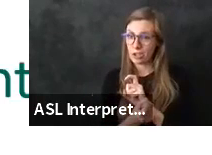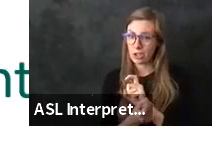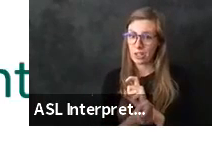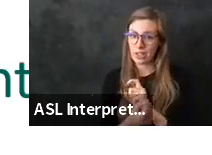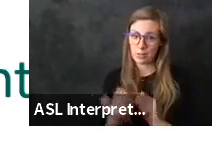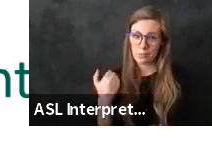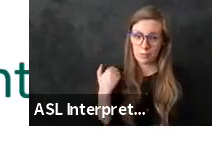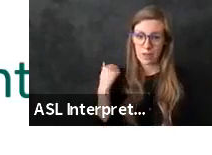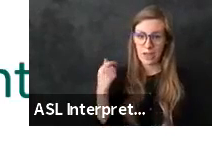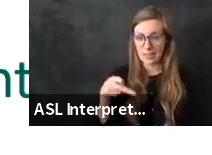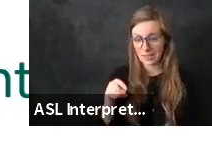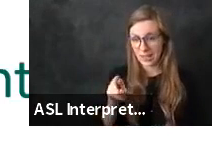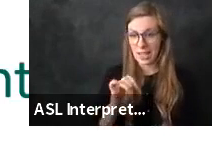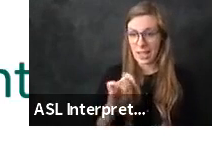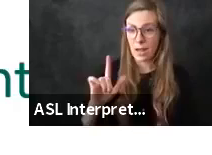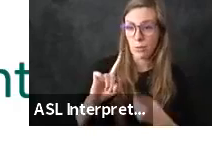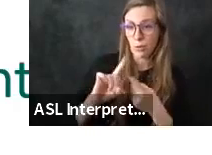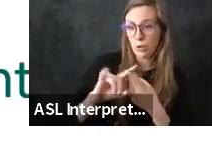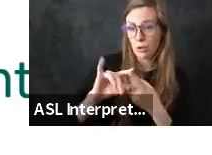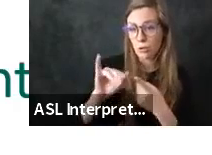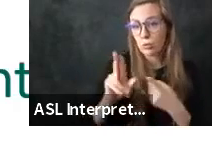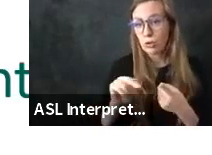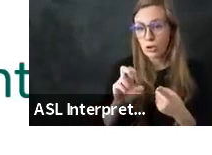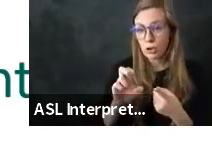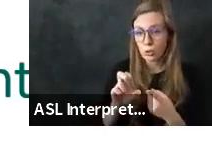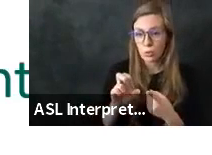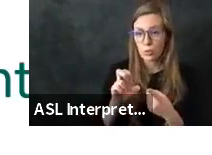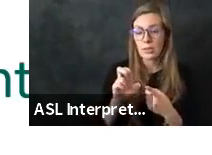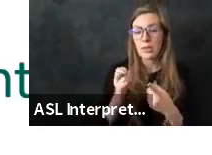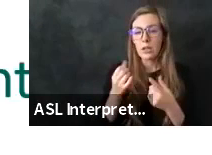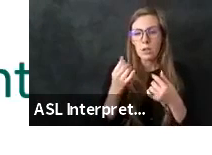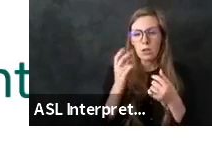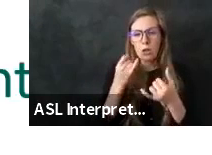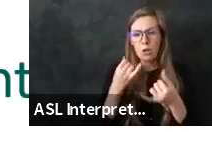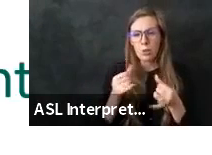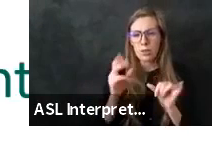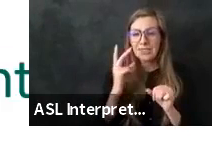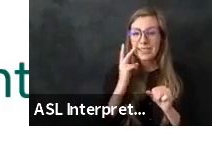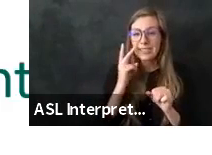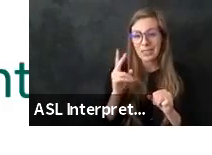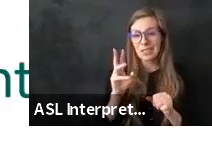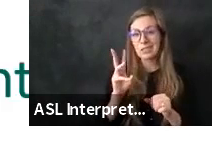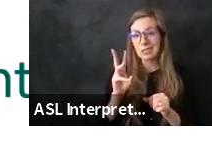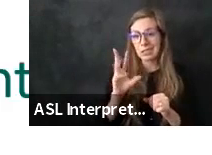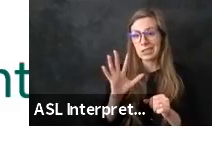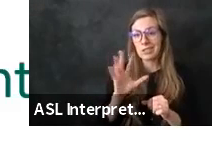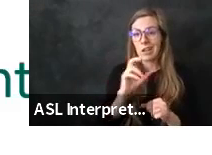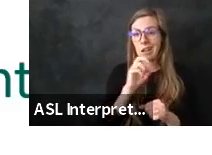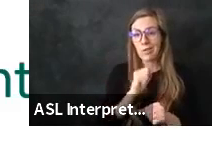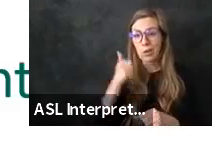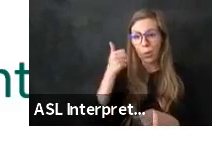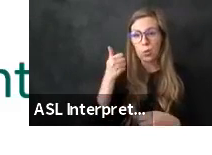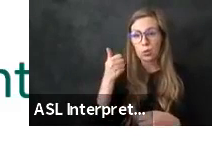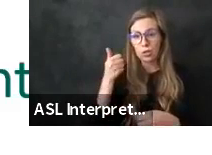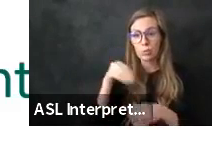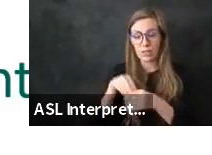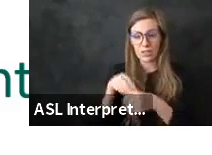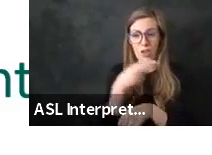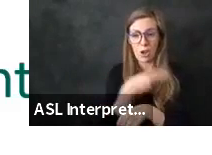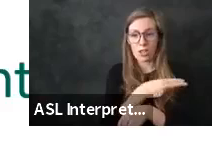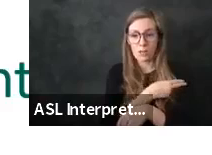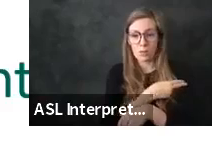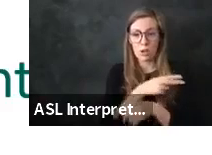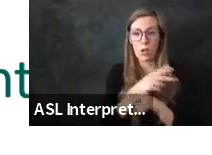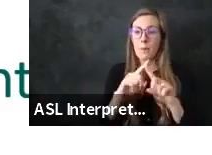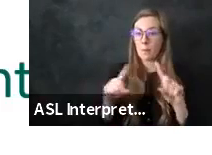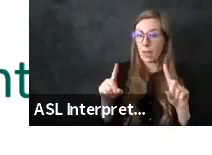to June of this year. You can see that while we still see 65 plus hospitalized, the group that's accounting for the